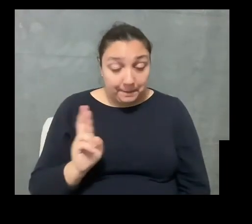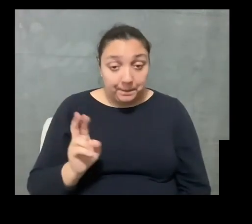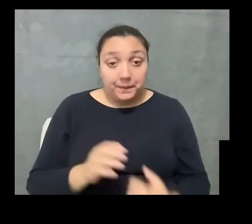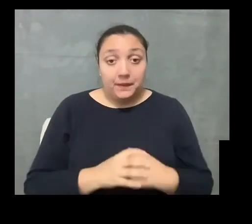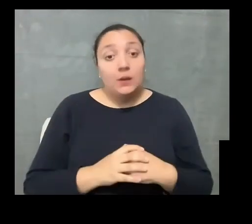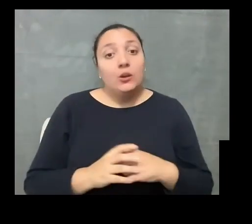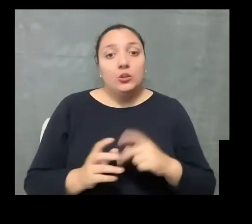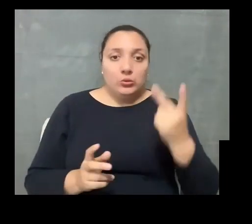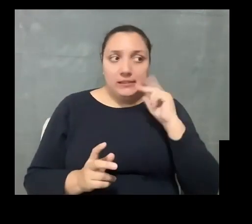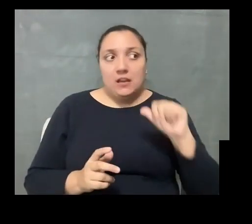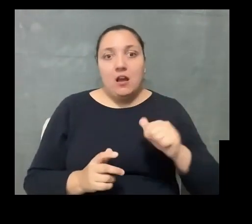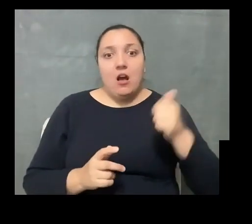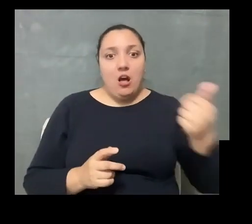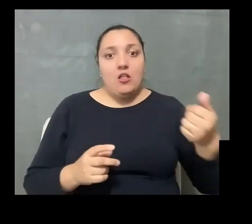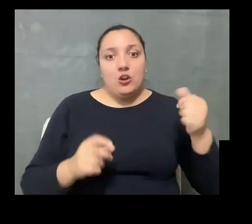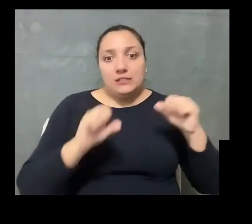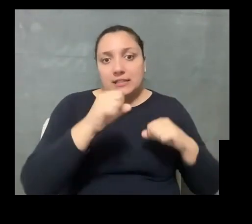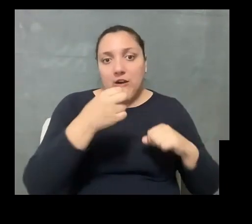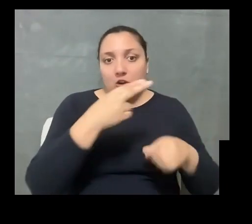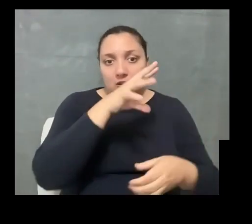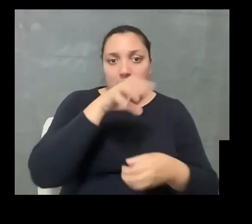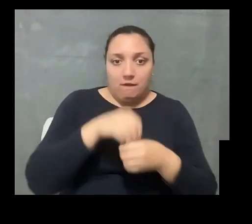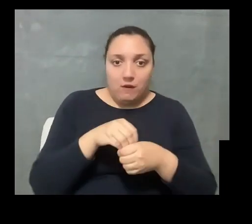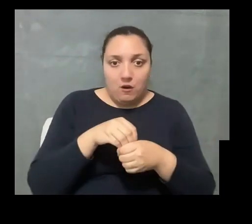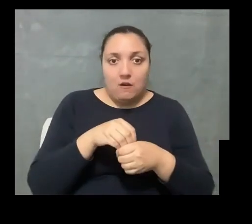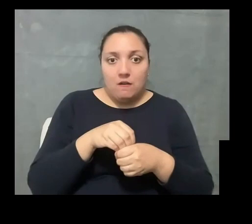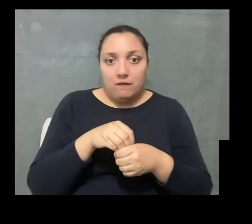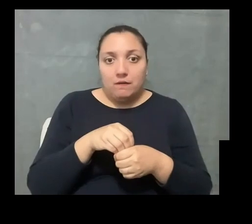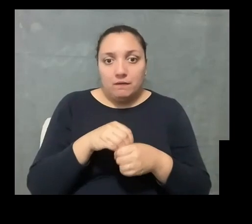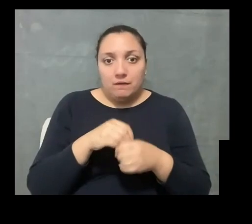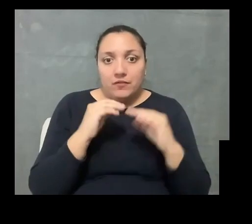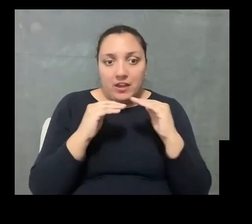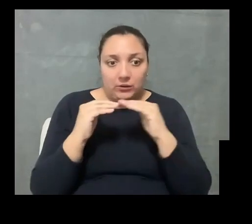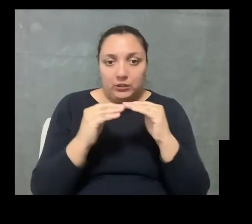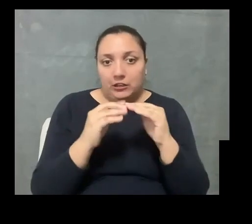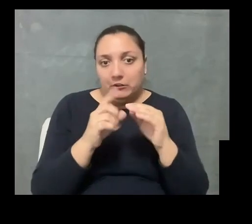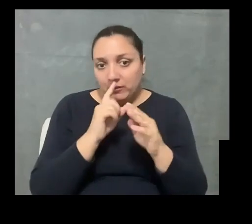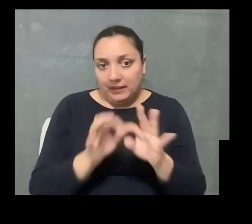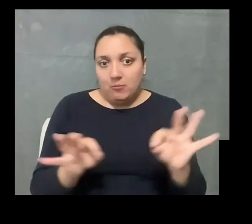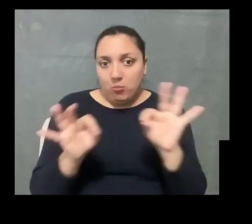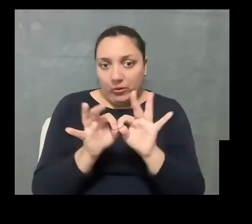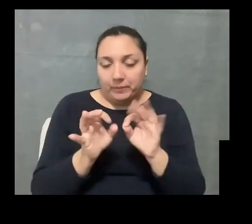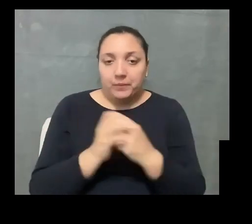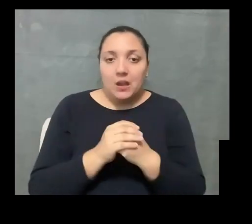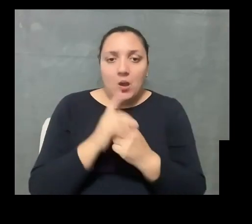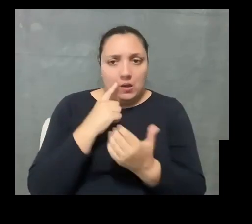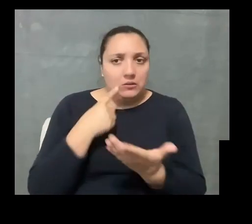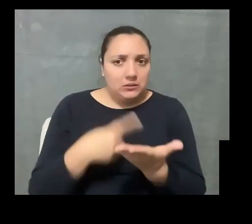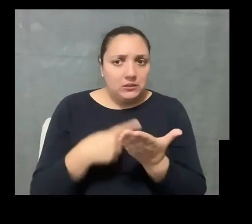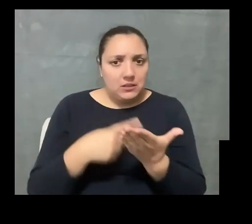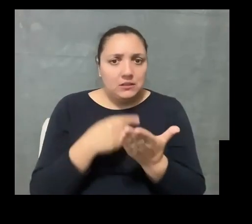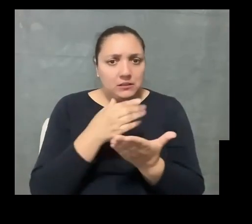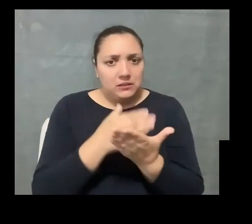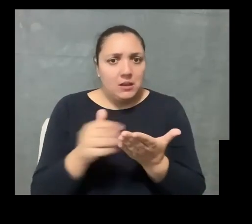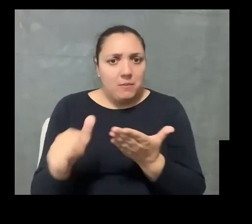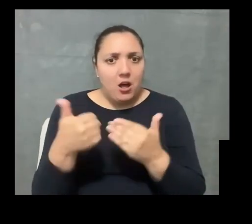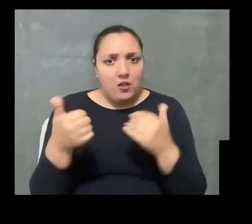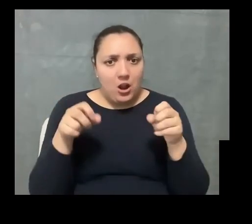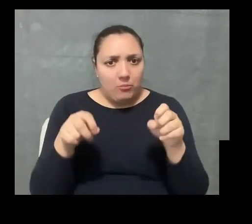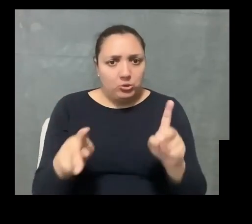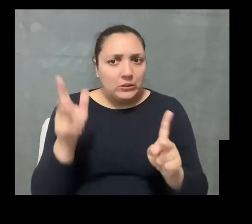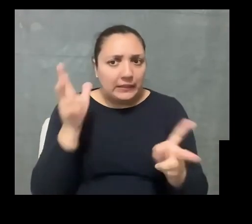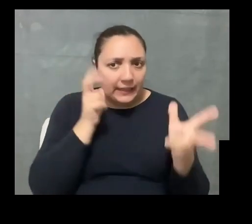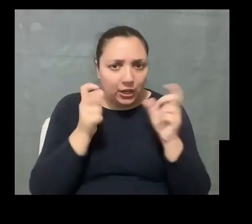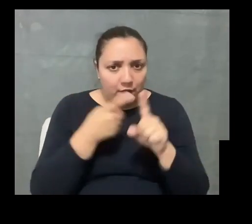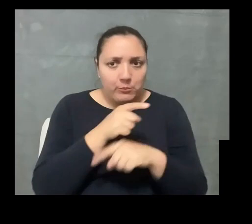that make up the digital equity ecosystem, and they're all extremely important. I'll talk through in a second some of the other opportunities we have to hear from you,